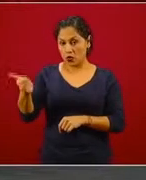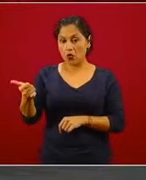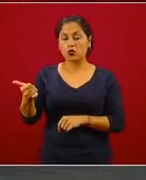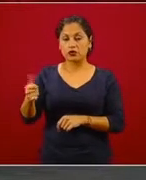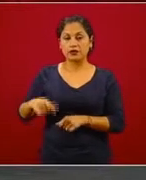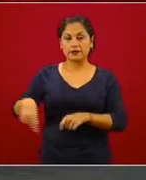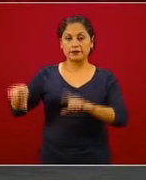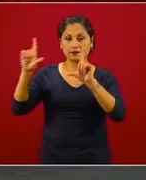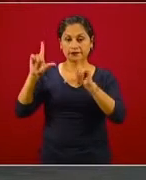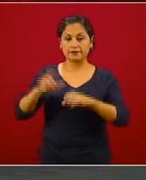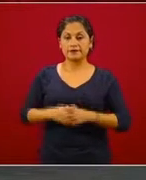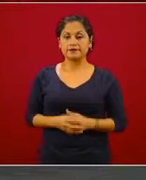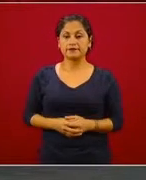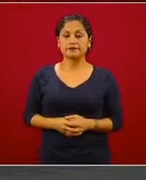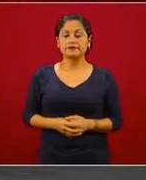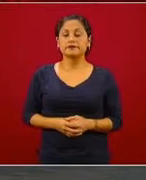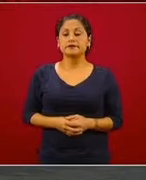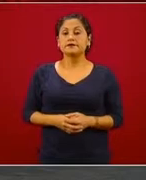Maybe was there one more?